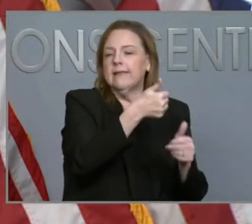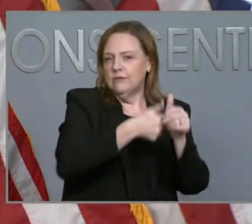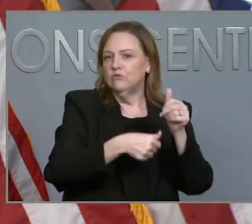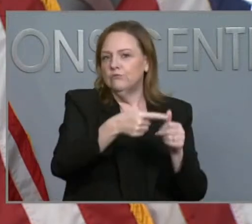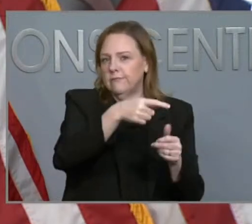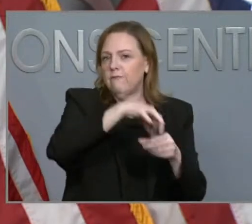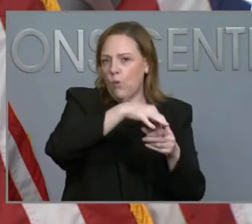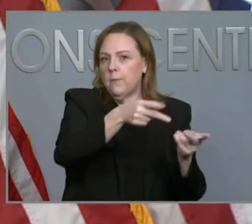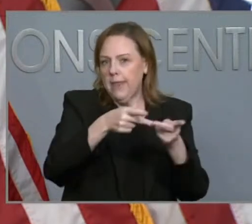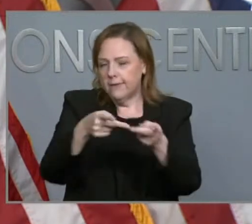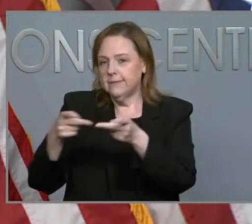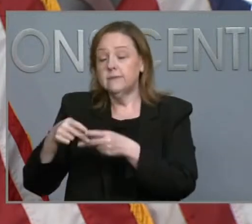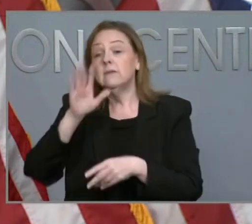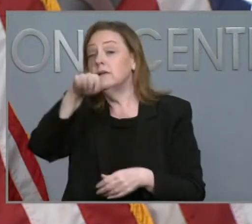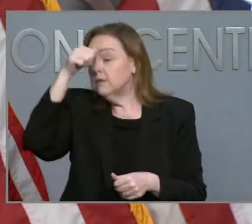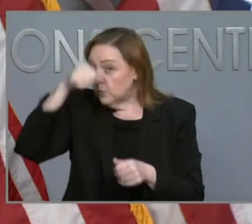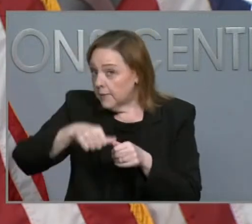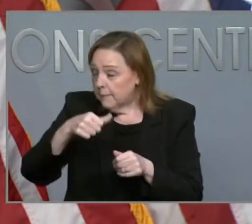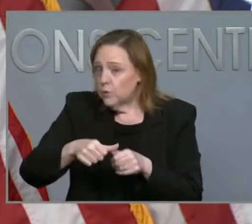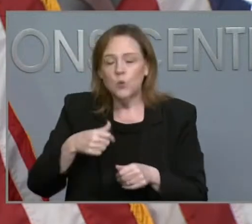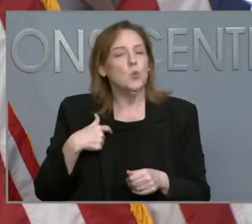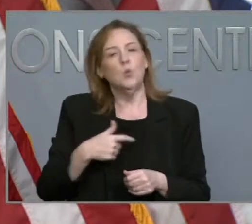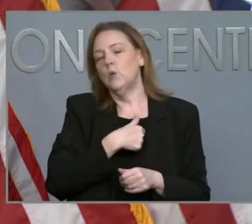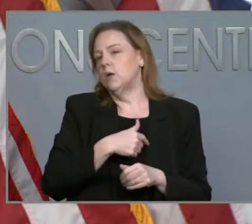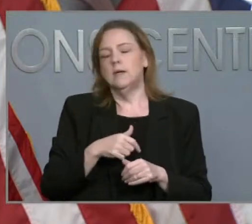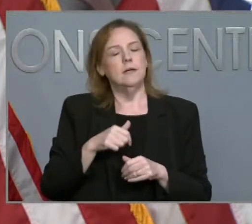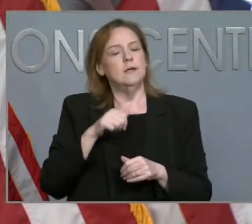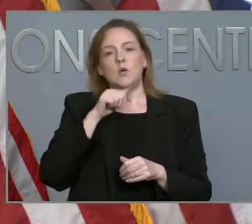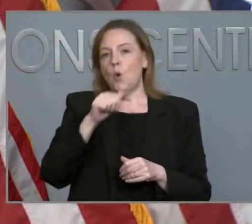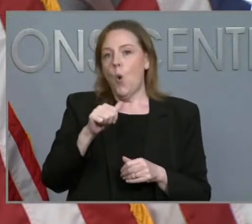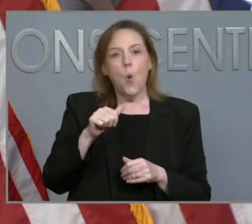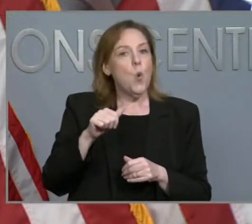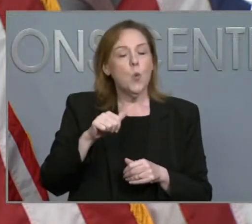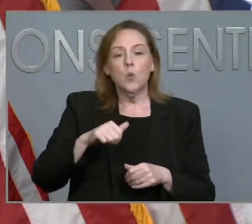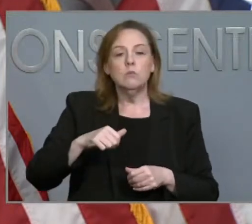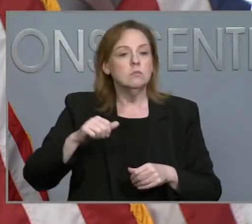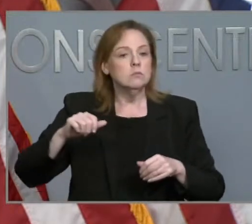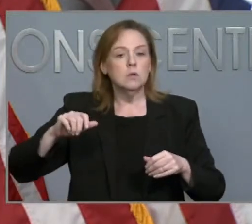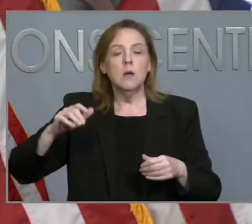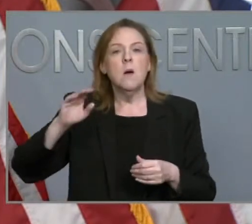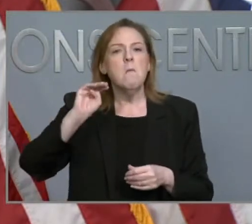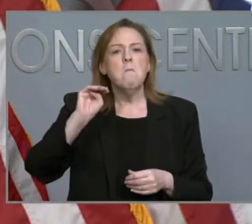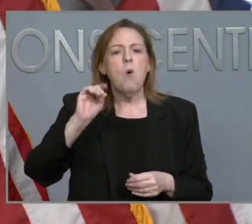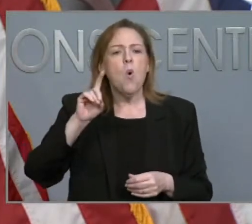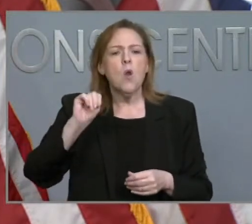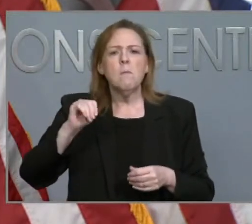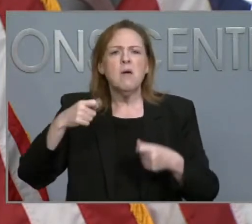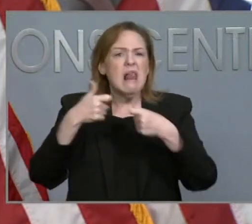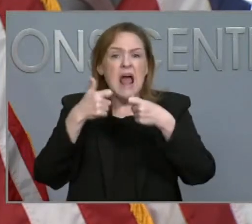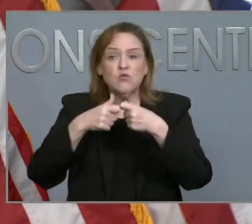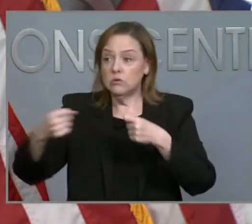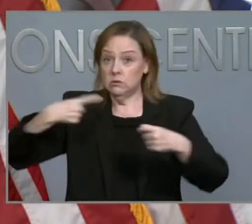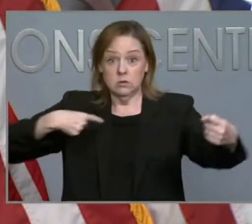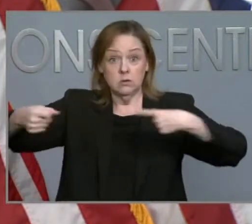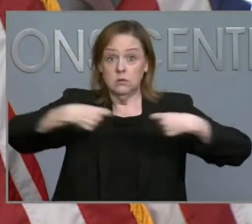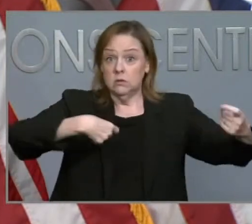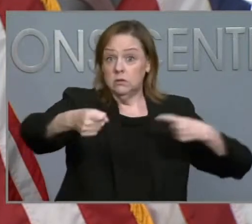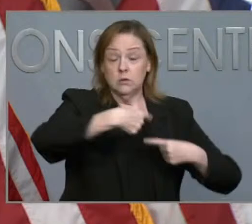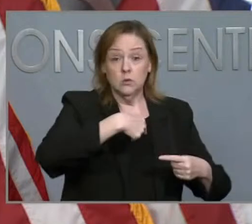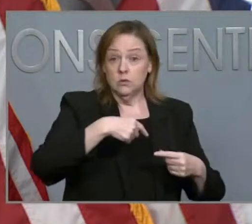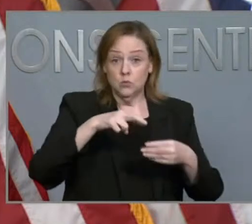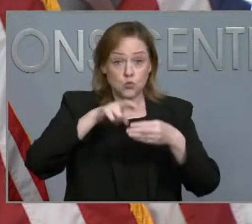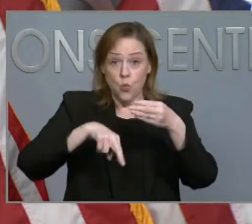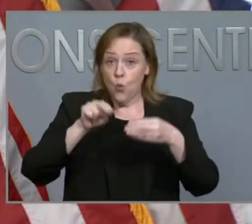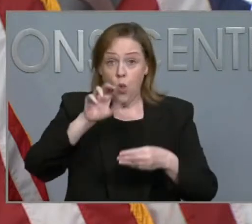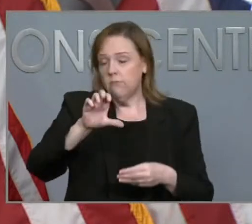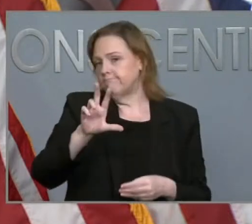And being mindful that we do not modem results in North Carolina. So if you just factor in that if the